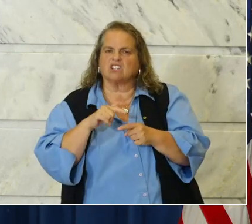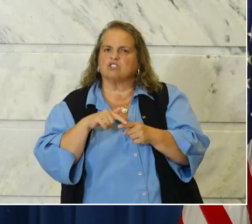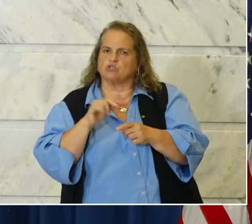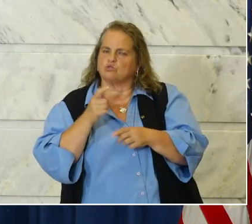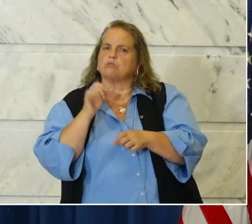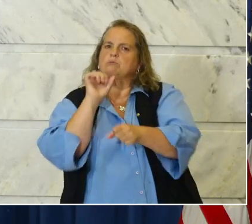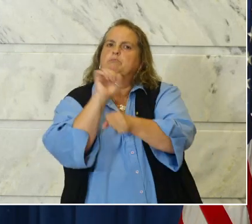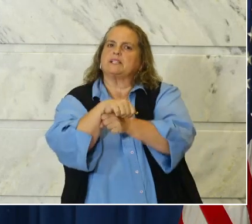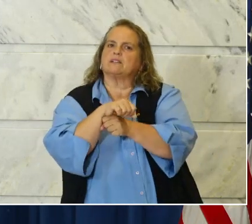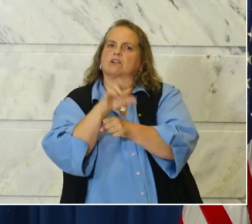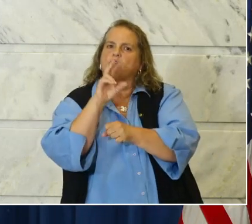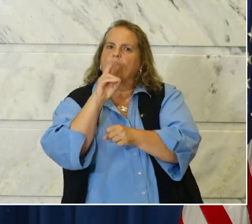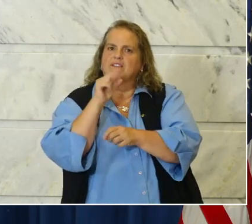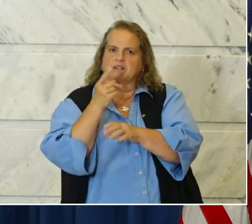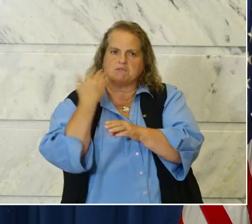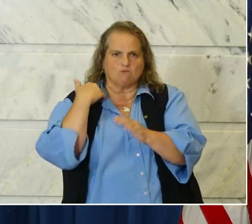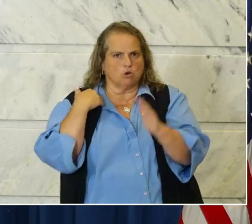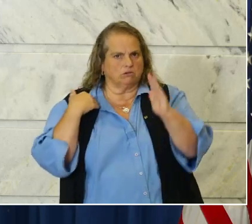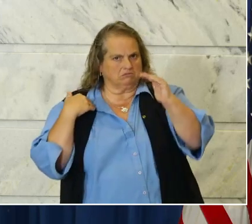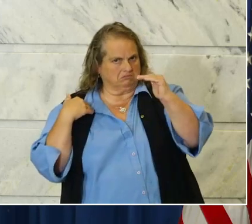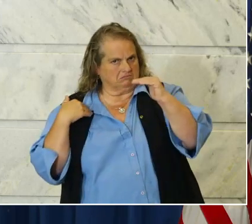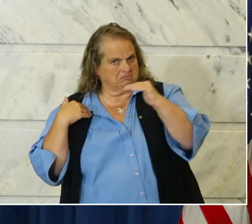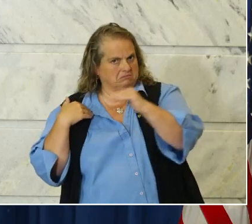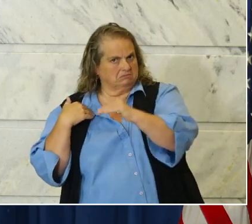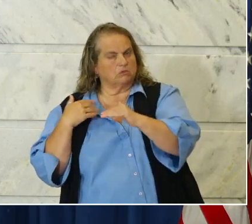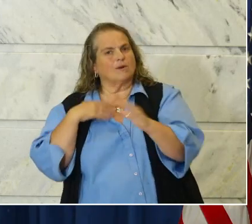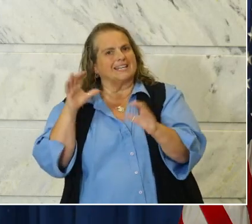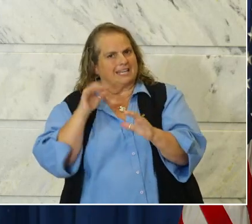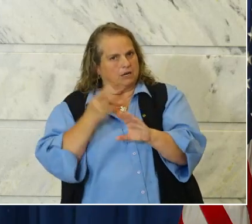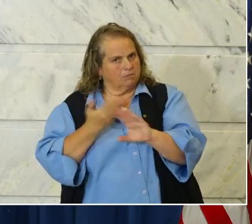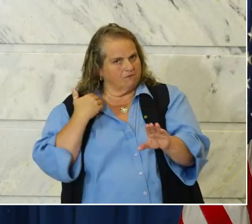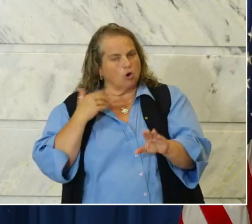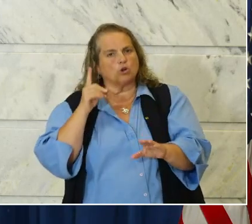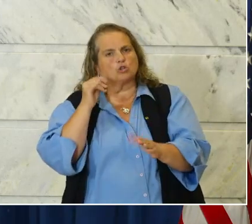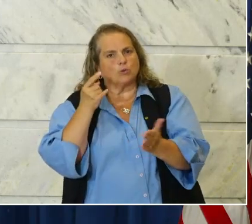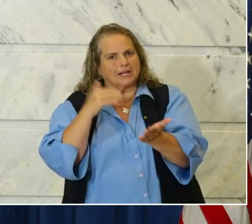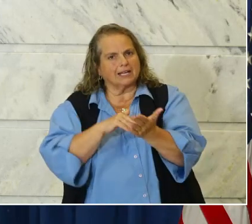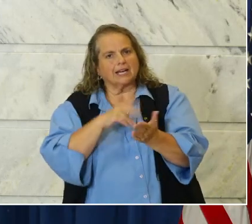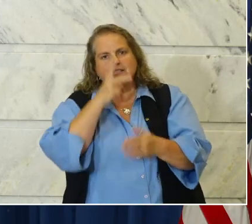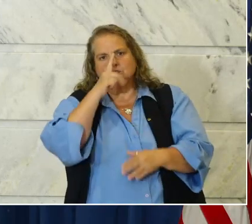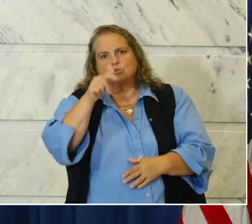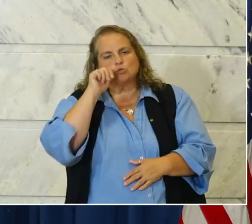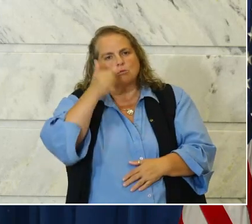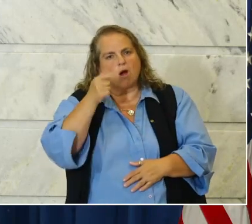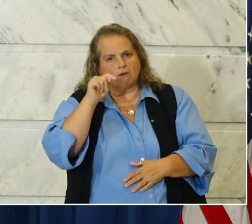our curve thus far? We've done it once. Let's do it again. I'll see you all tomorrow at 4.